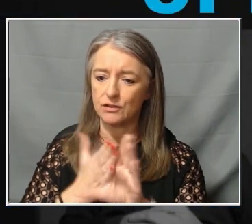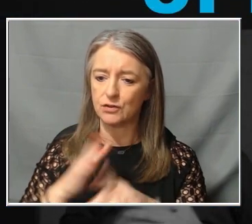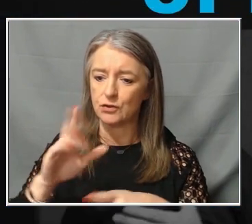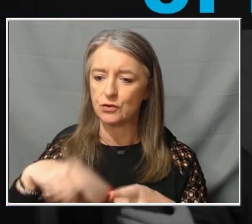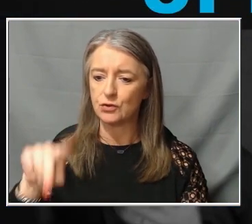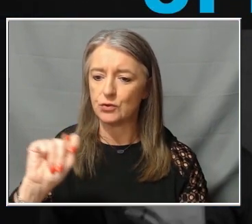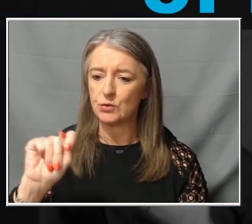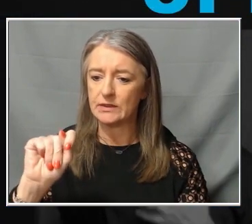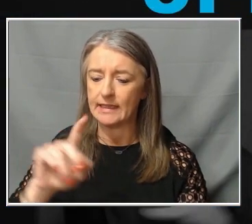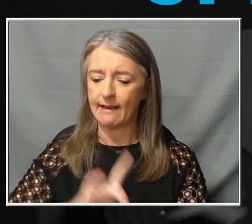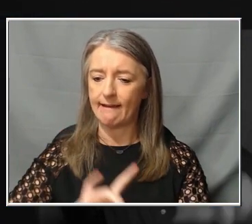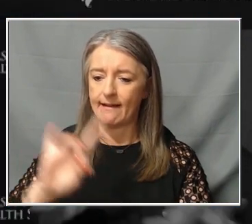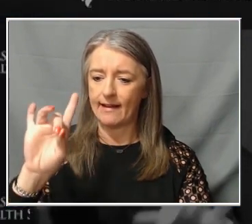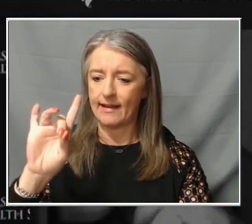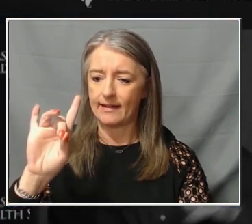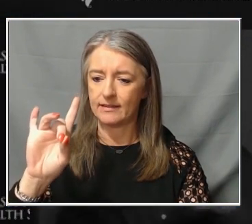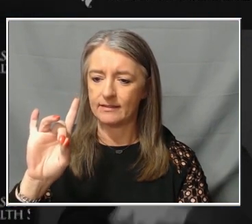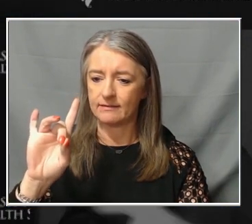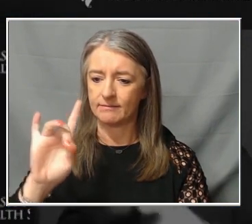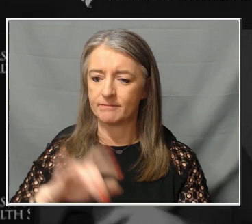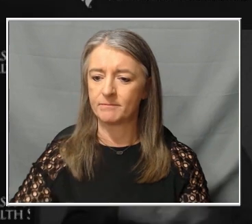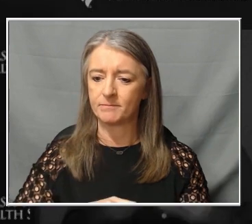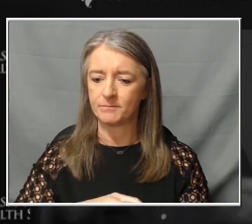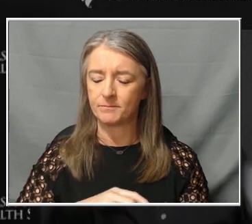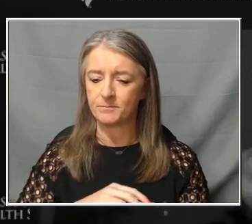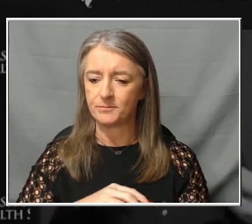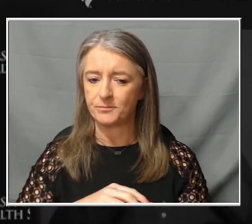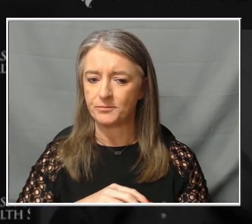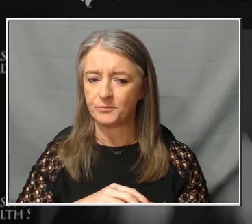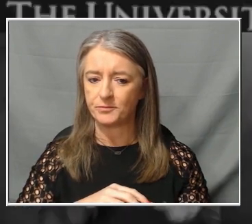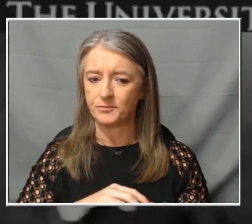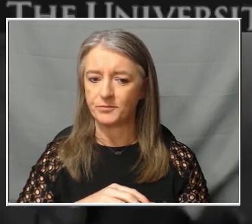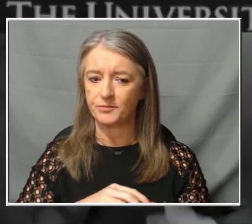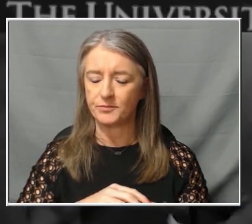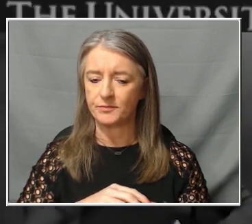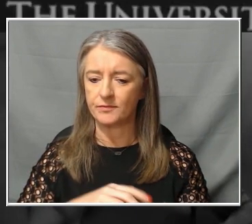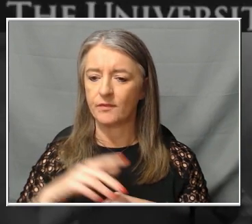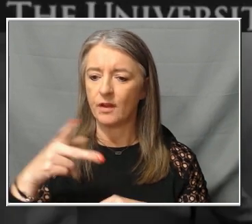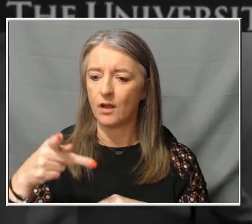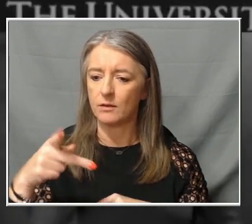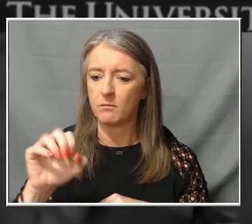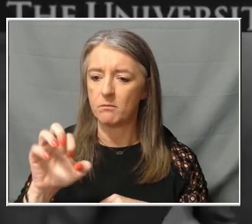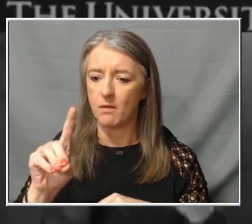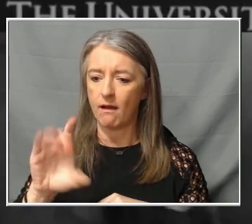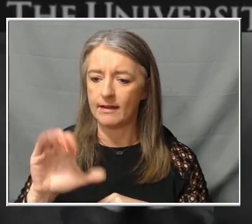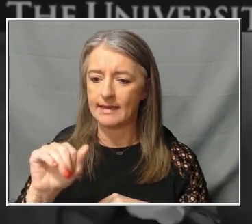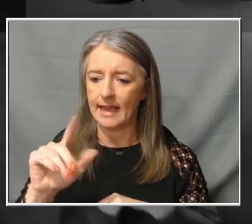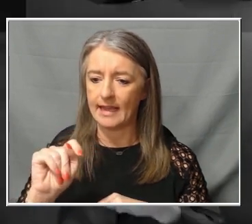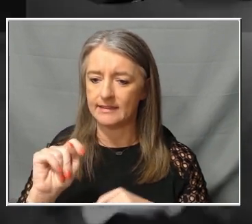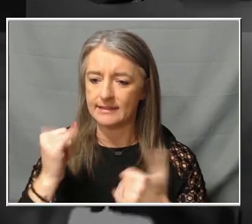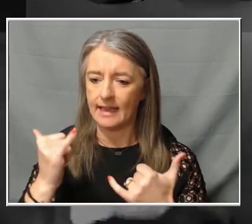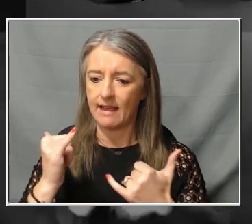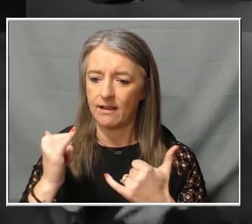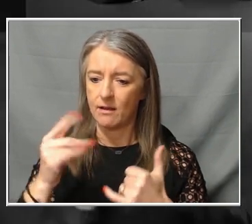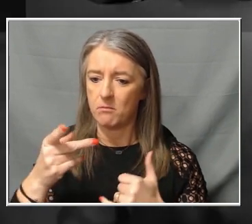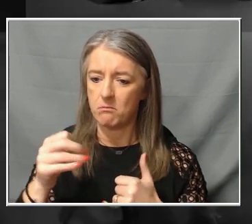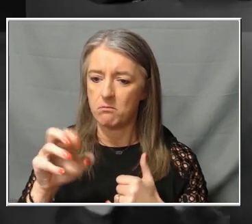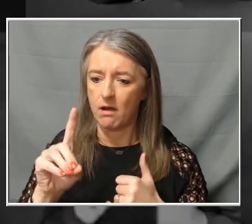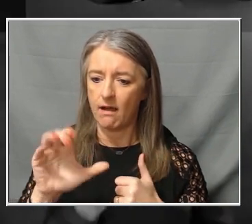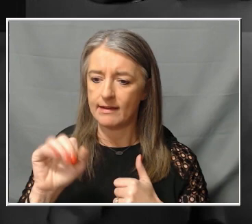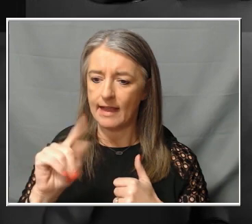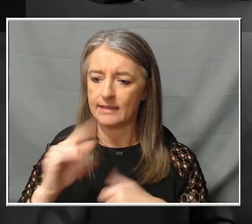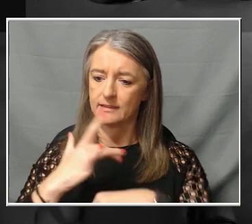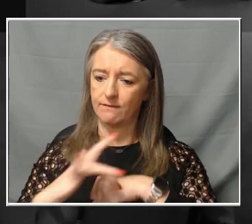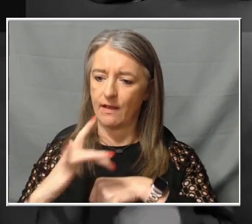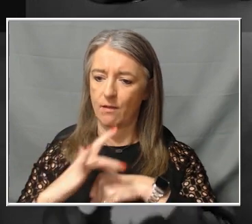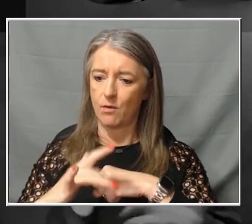Subscribe to our Morning Medical Update and Open Mics with Dr. Stites podcast. Now everywhere podcasts are available.